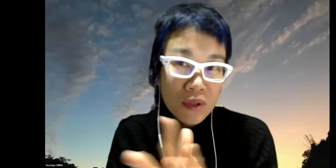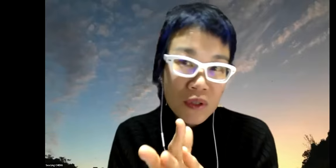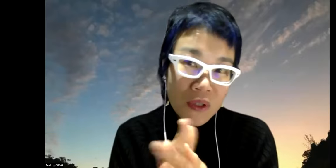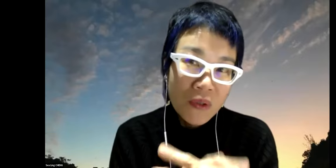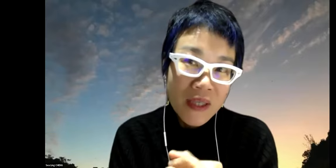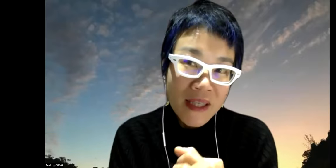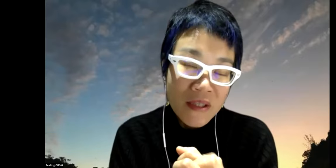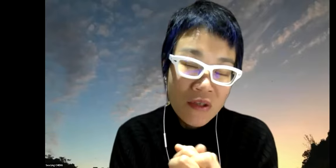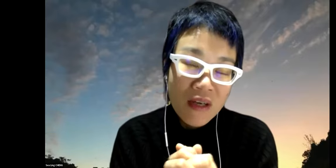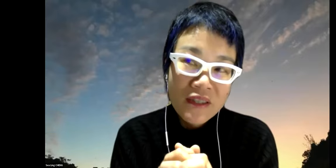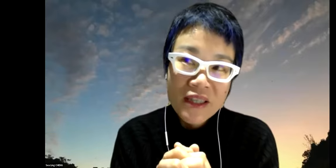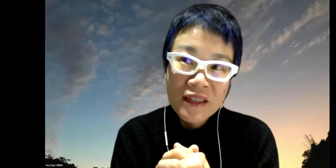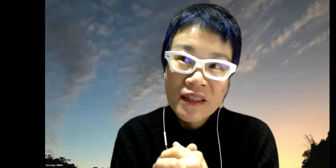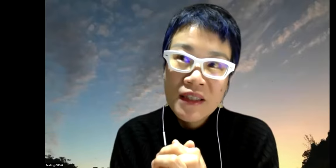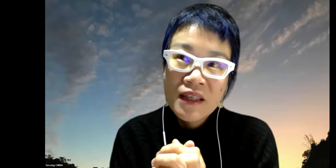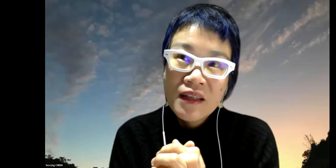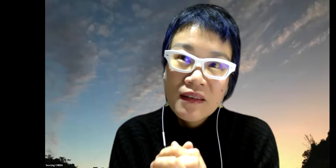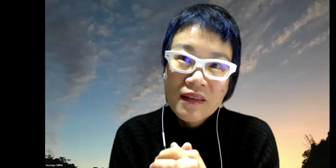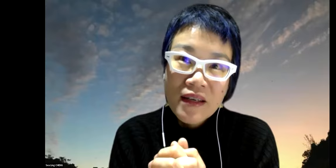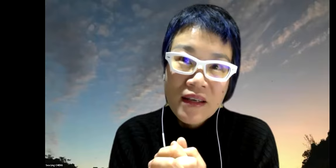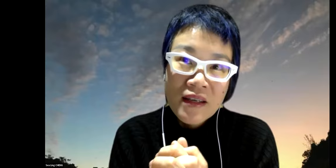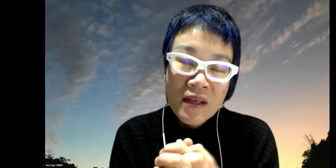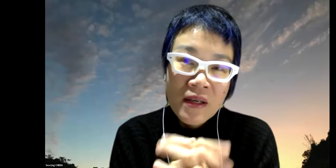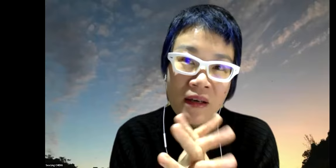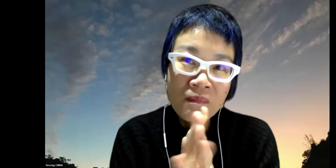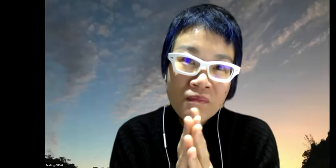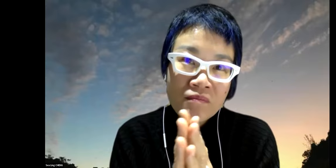UN protocol against trafficking,